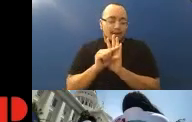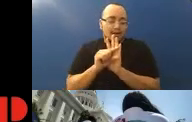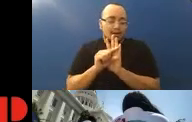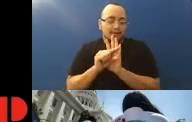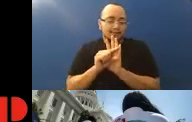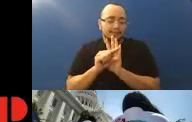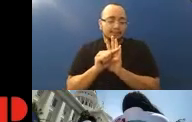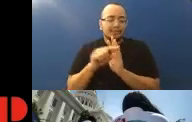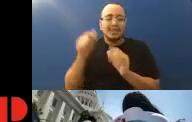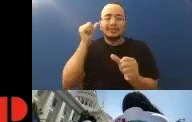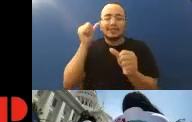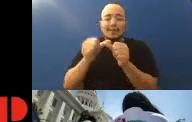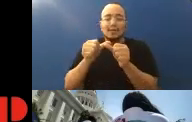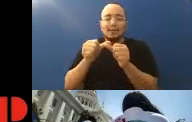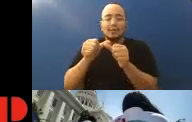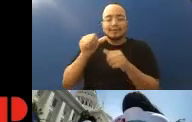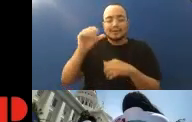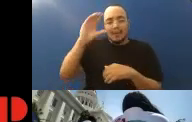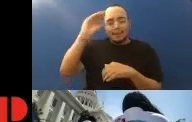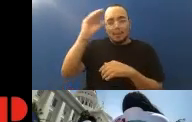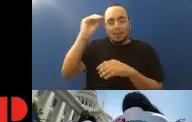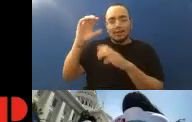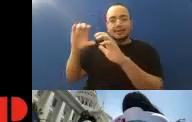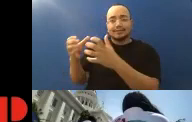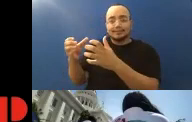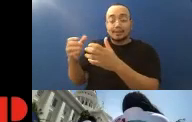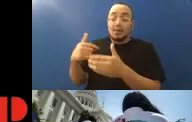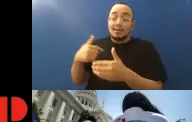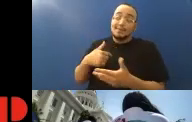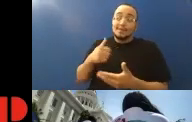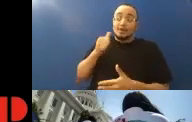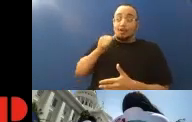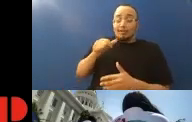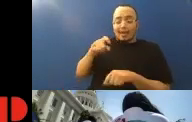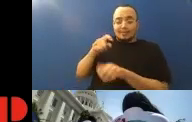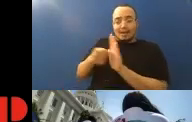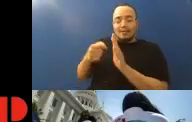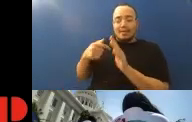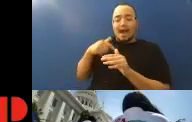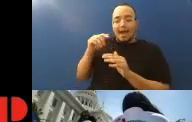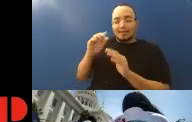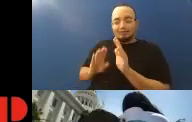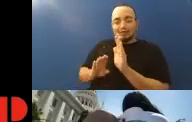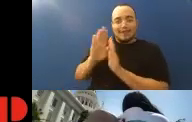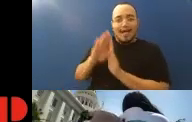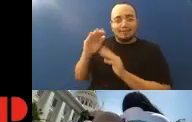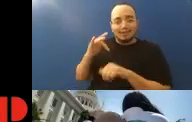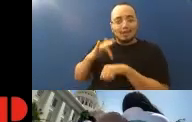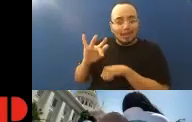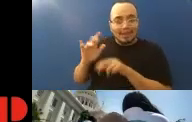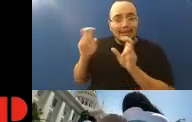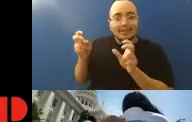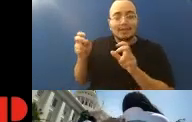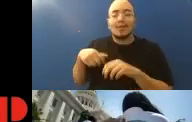a group of boys, because I developed early, so a group of boys started bothering